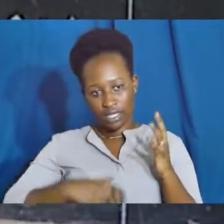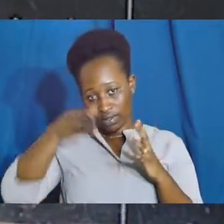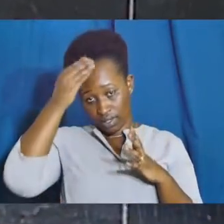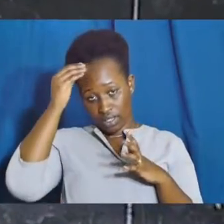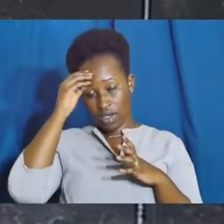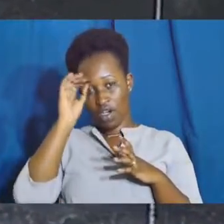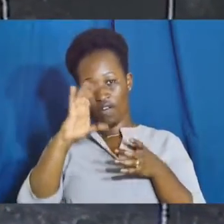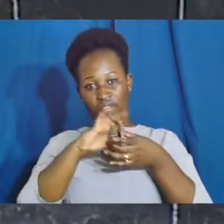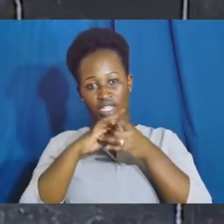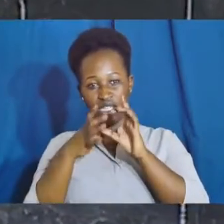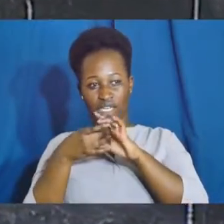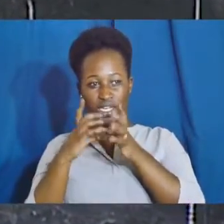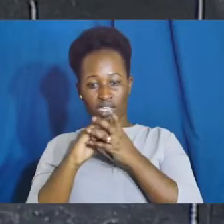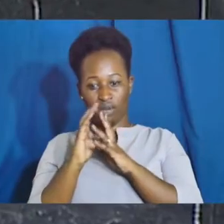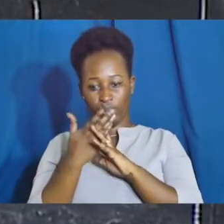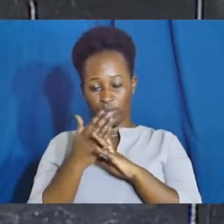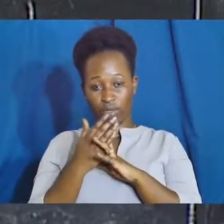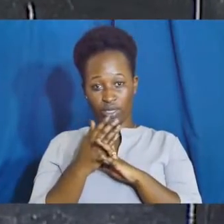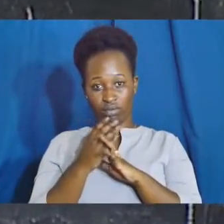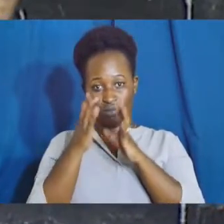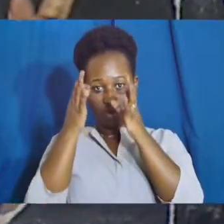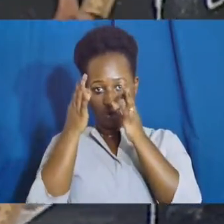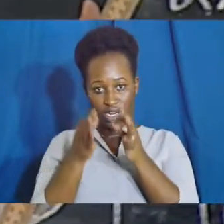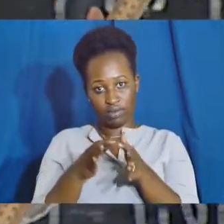interaction between organisms and the environment,